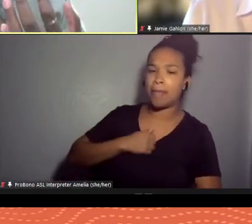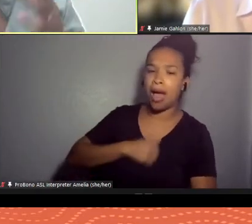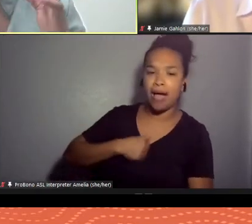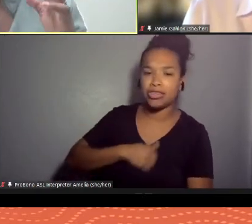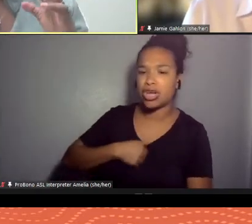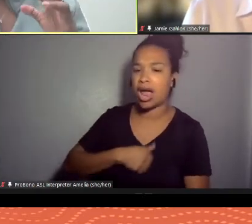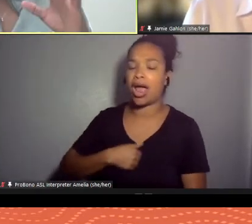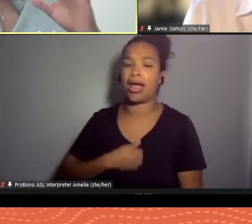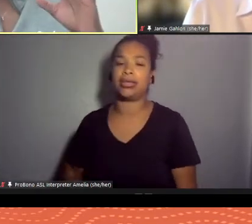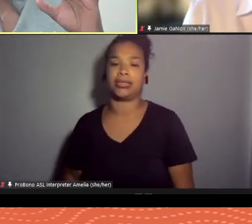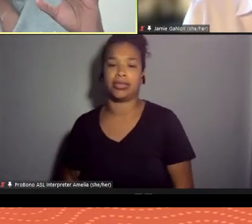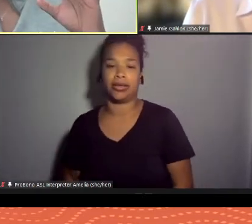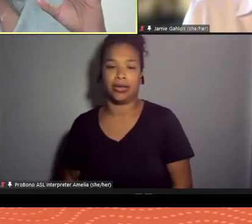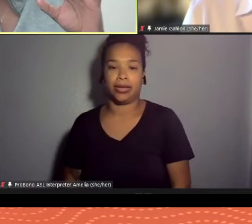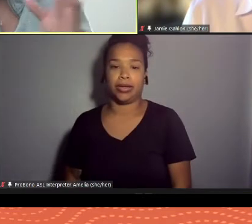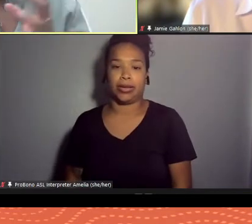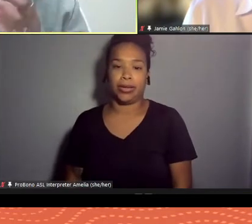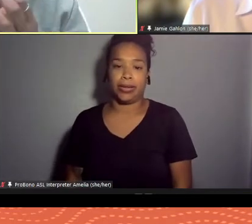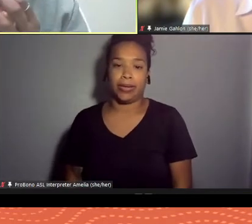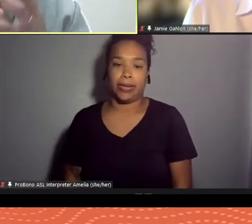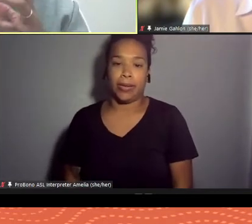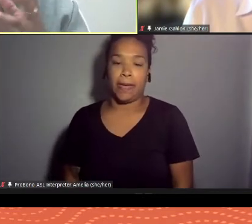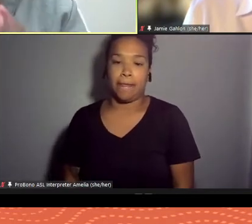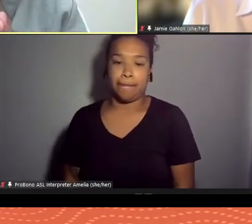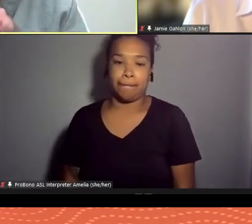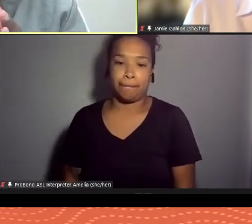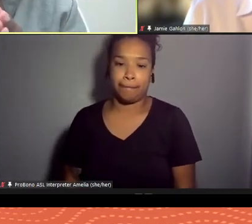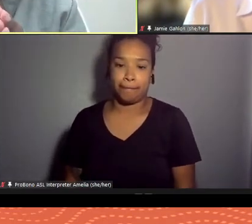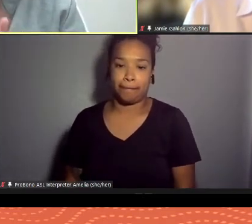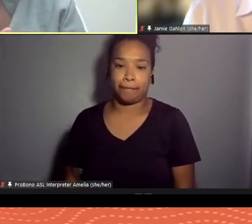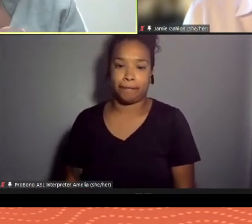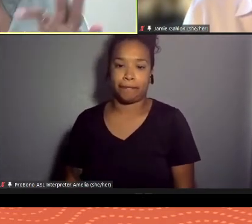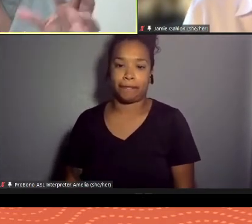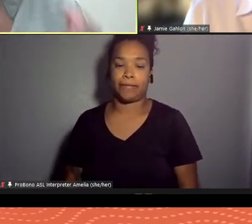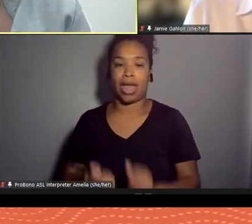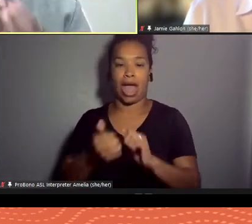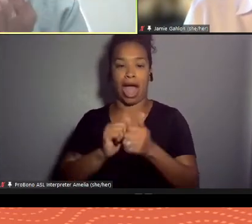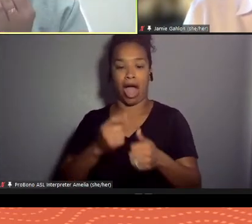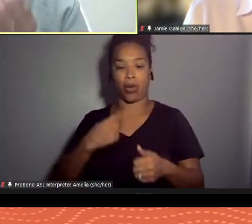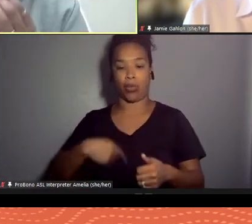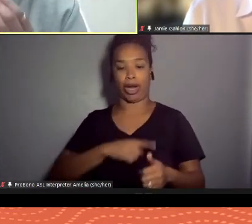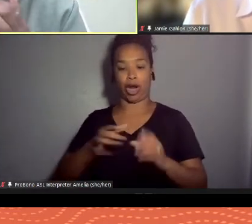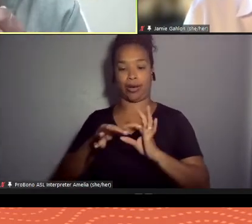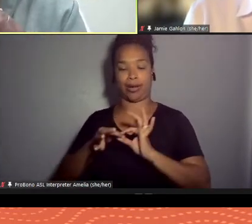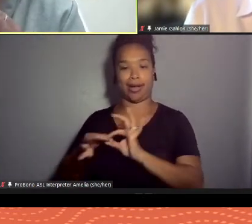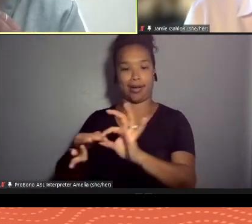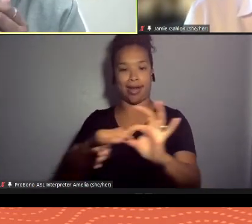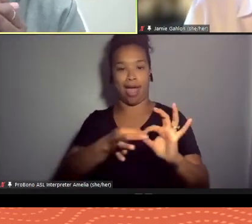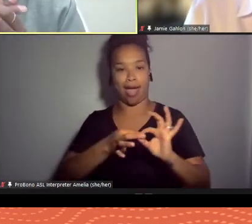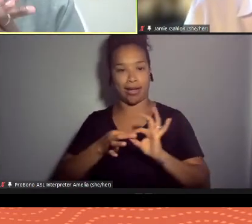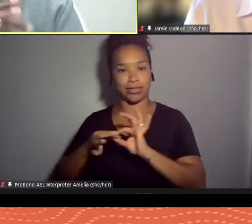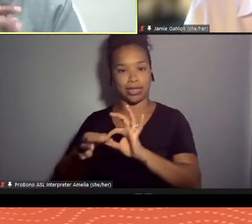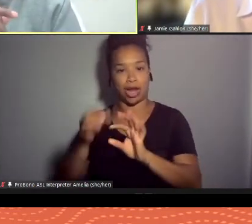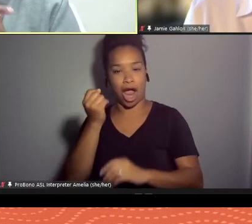necessary. So, right, like how we are now meeting each other and understanding each